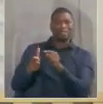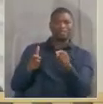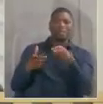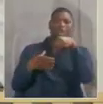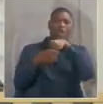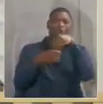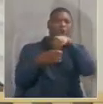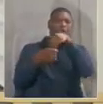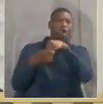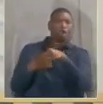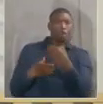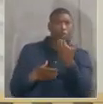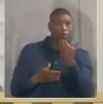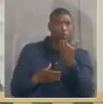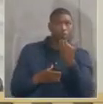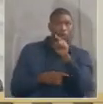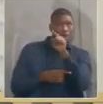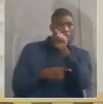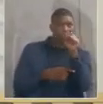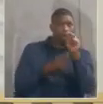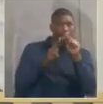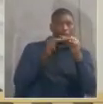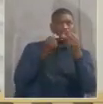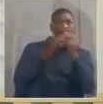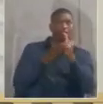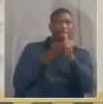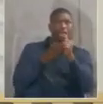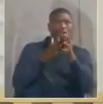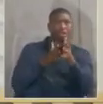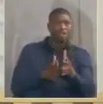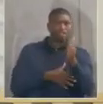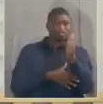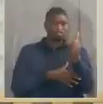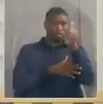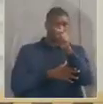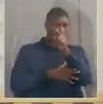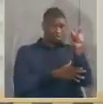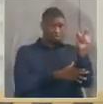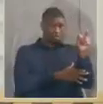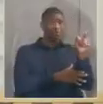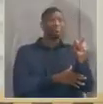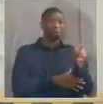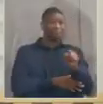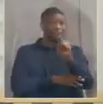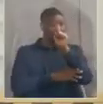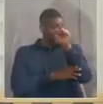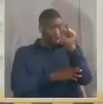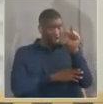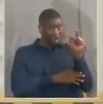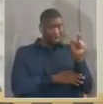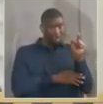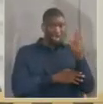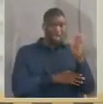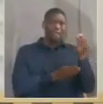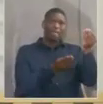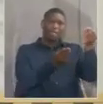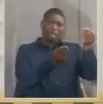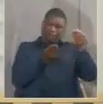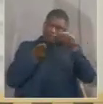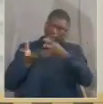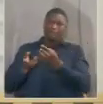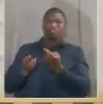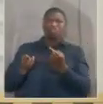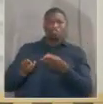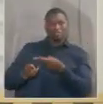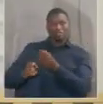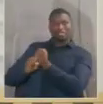of national directors generals that are deploying the resources.